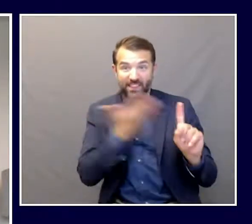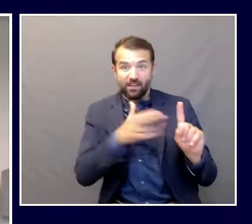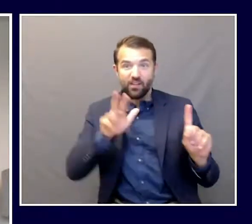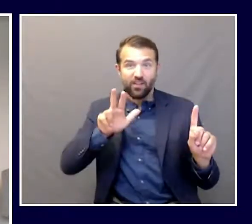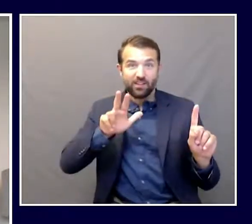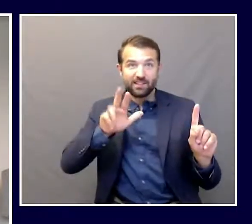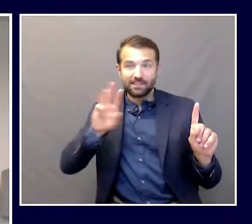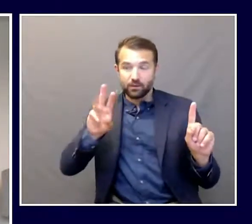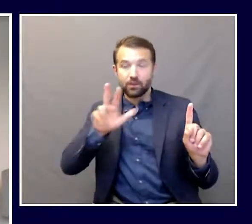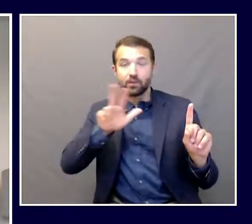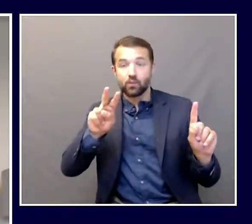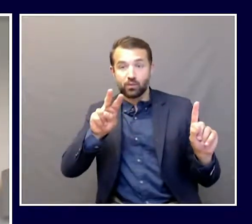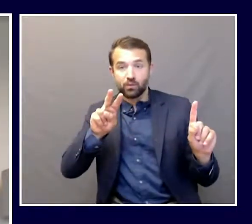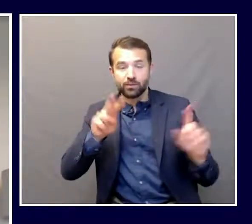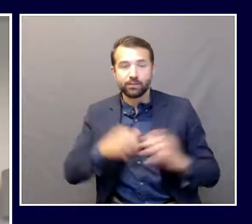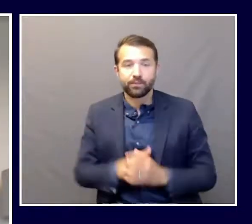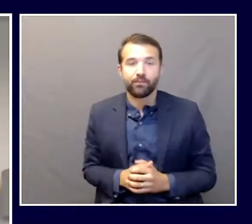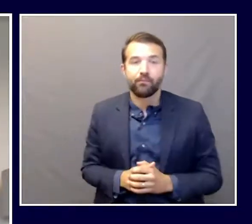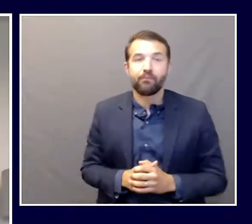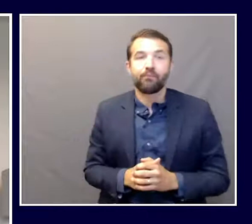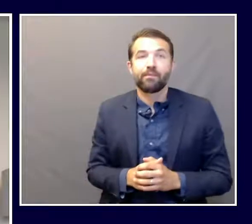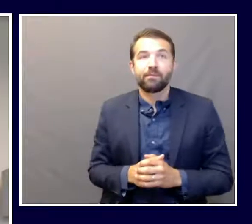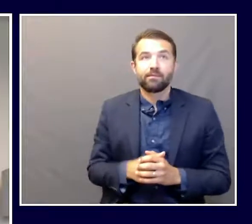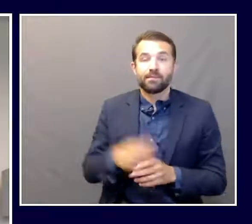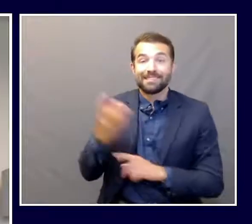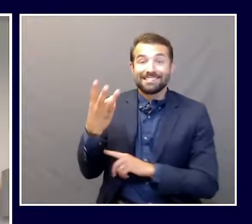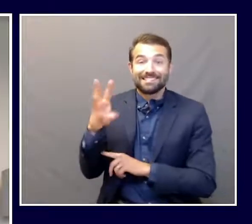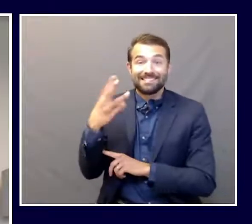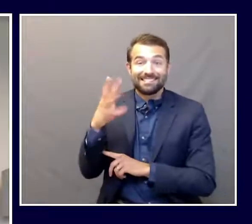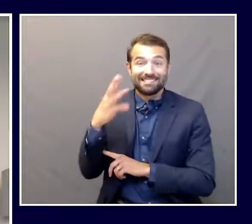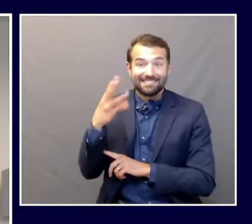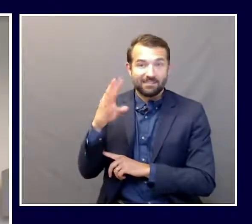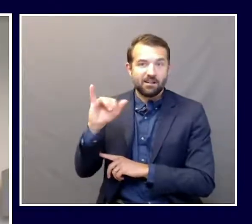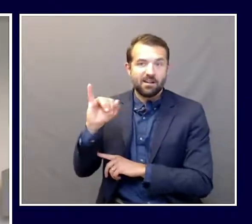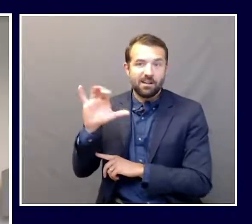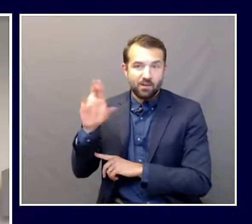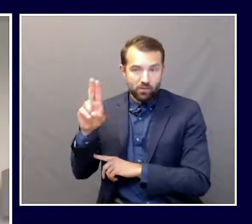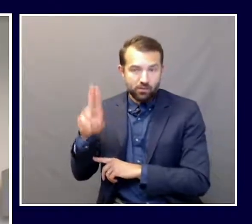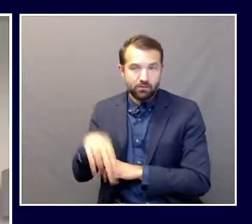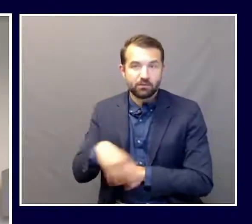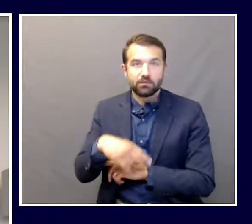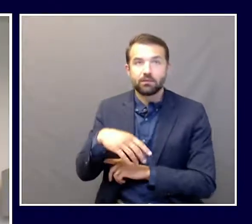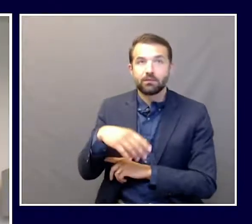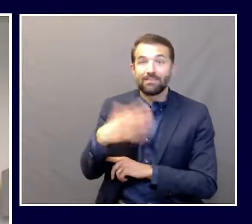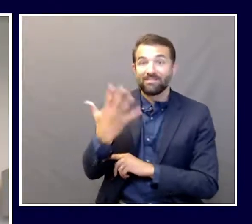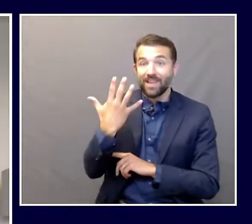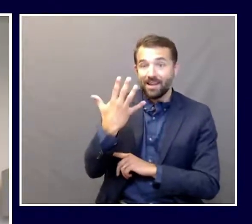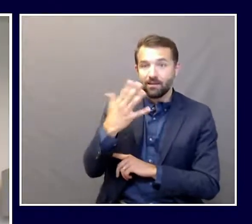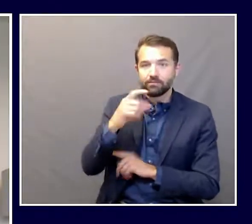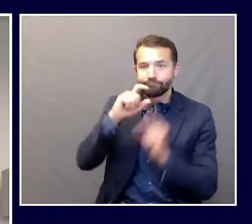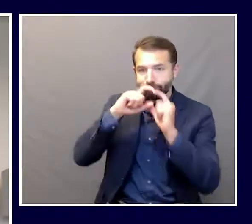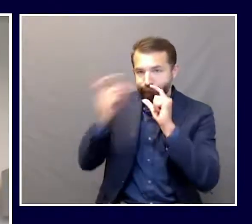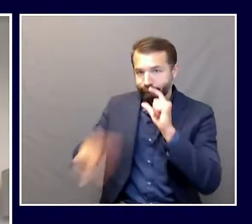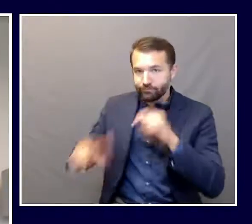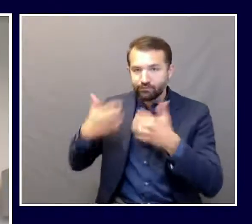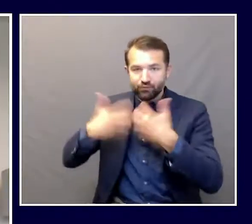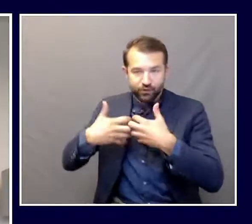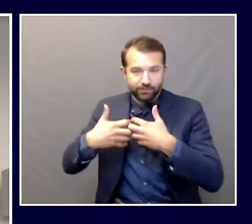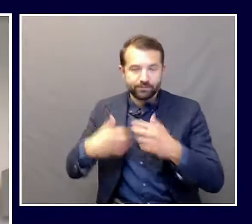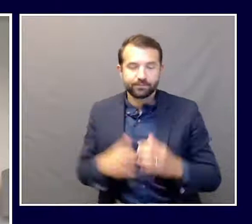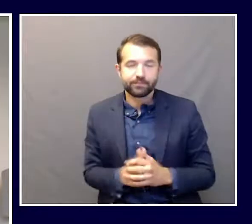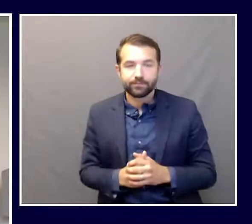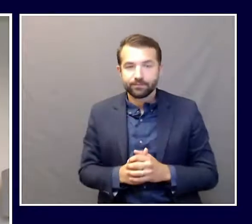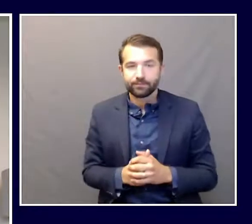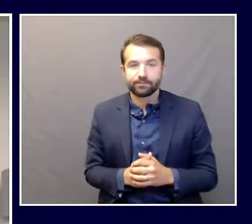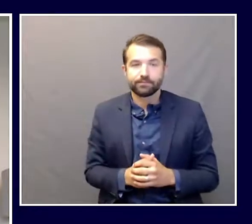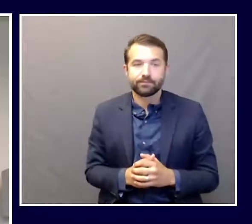COVID. 16 of them are in the critical care unit, and 5 of them are on a ventilator. In